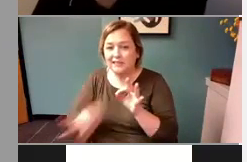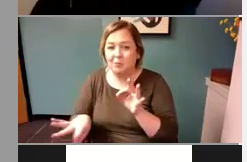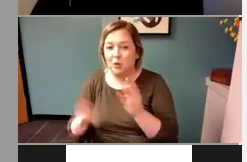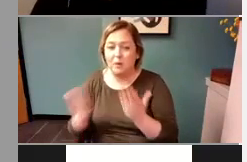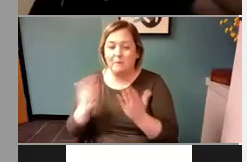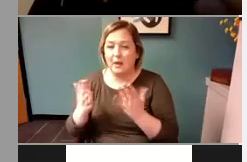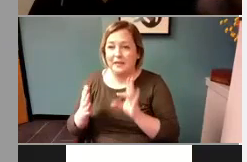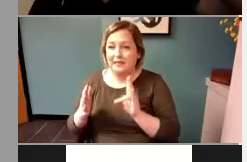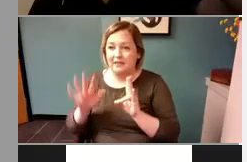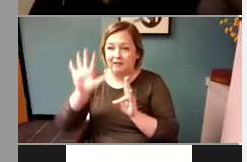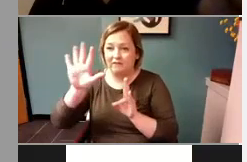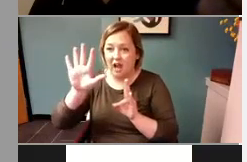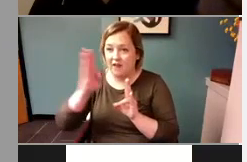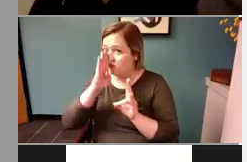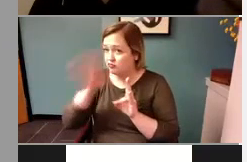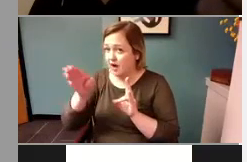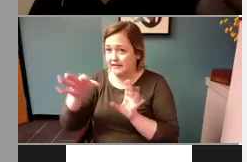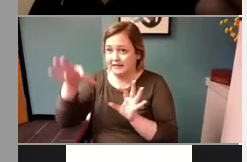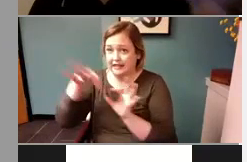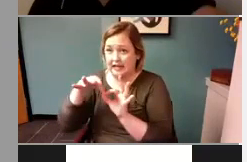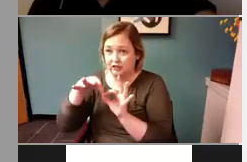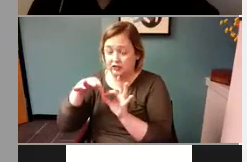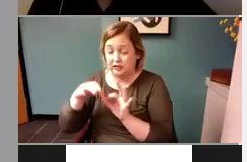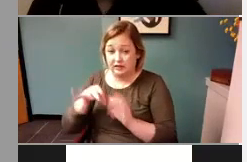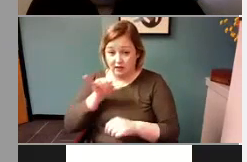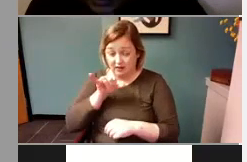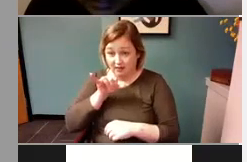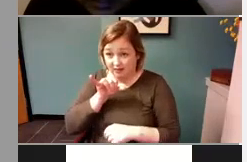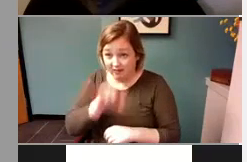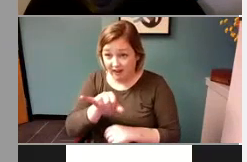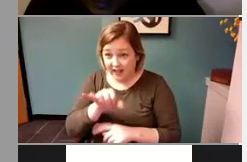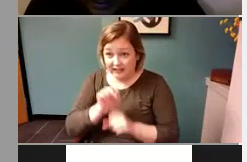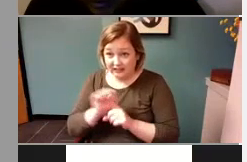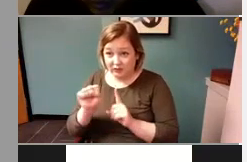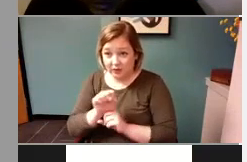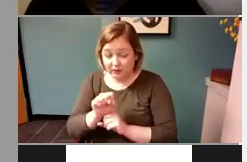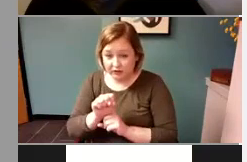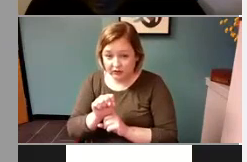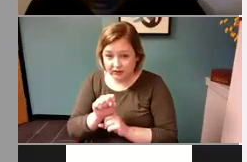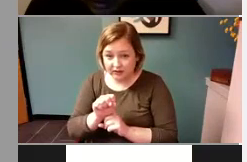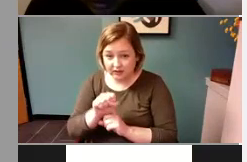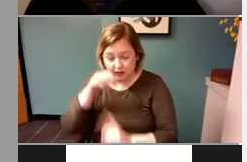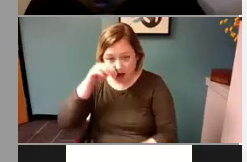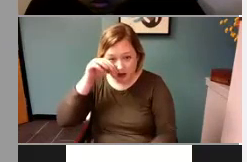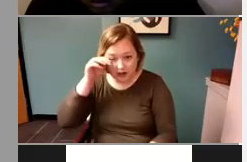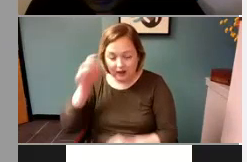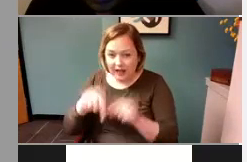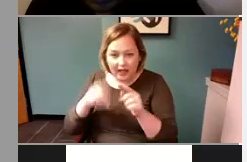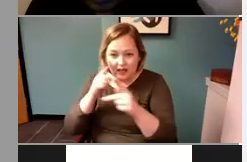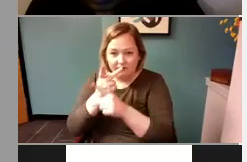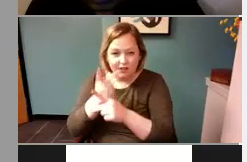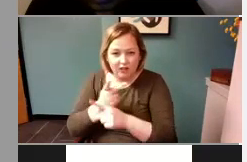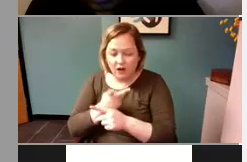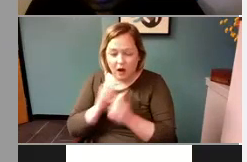between 7 and 5. Then in that particular scenario, I can, but let's figure out a way.